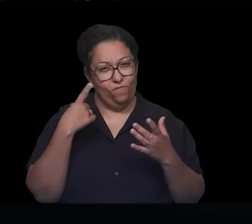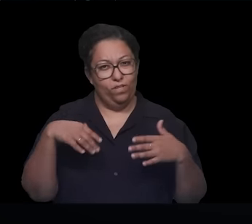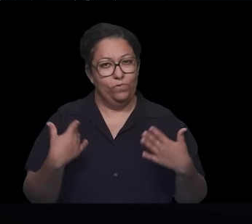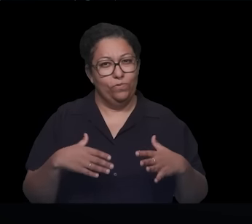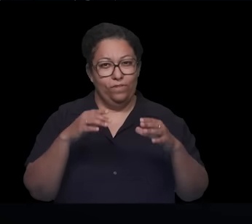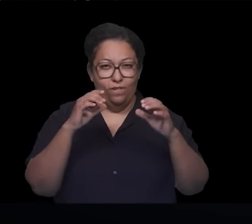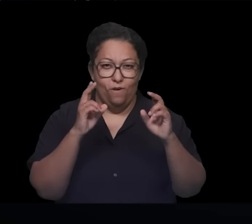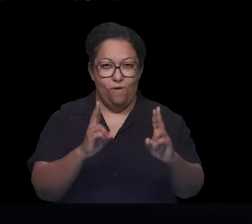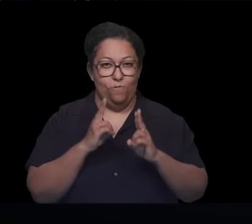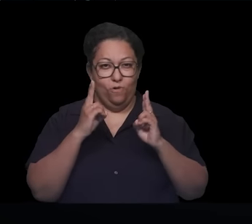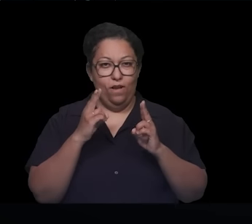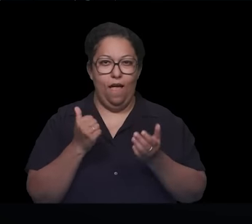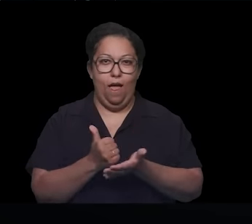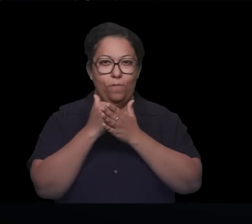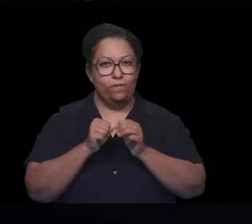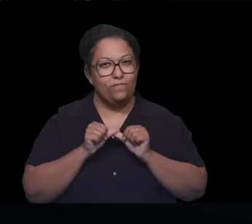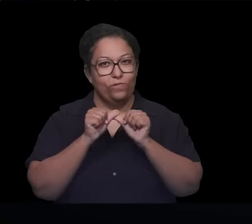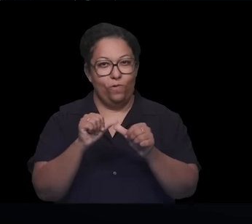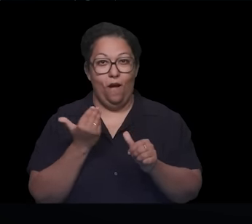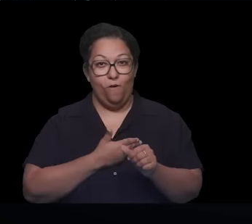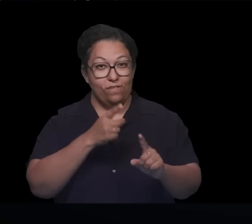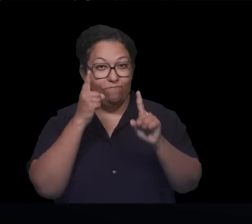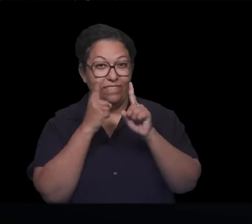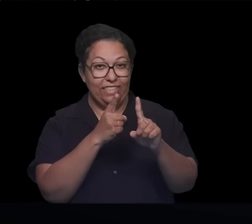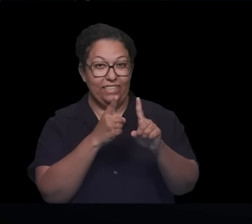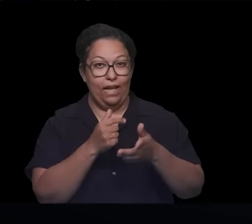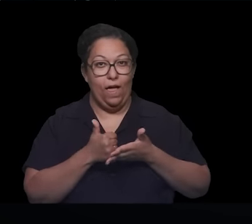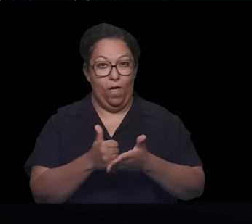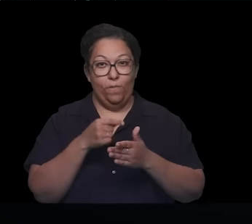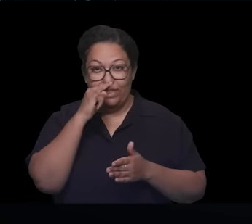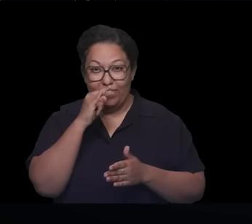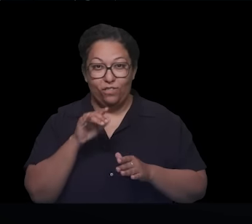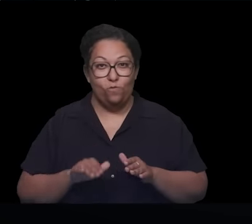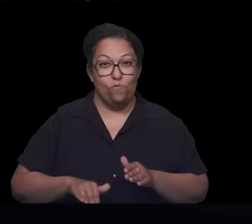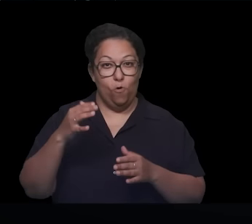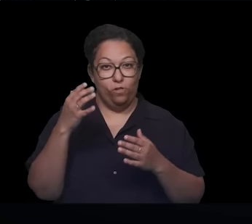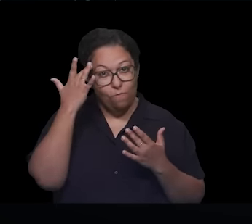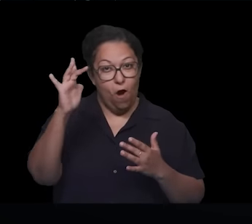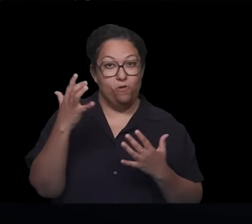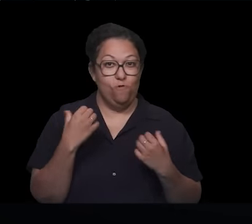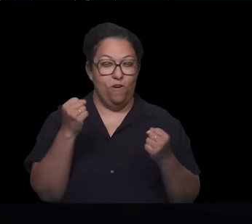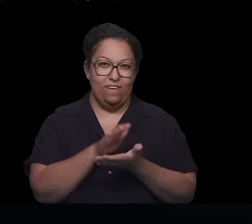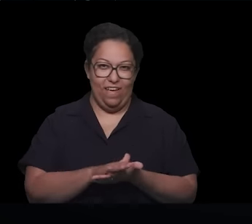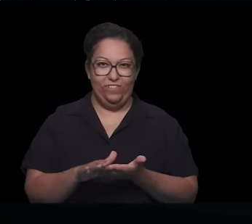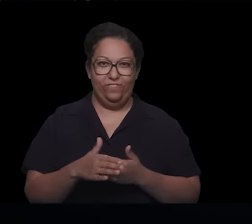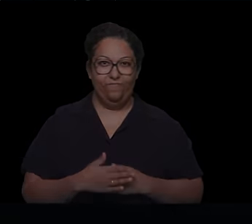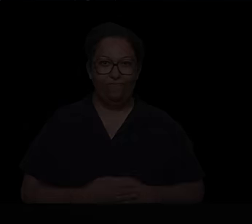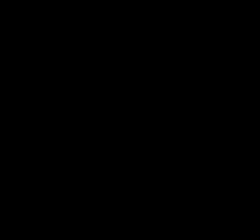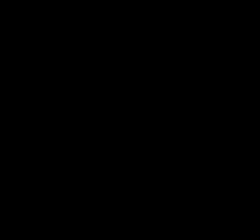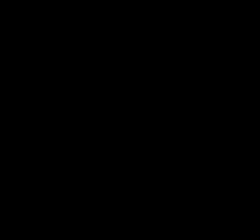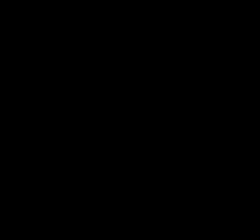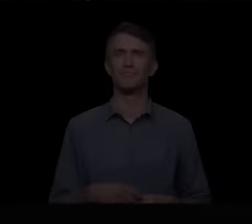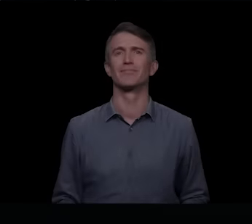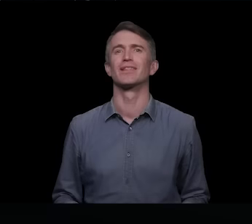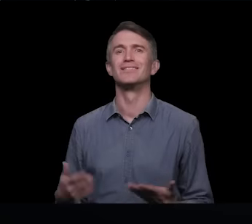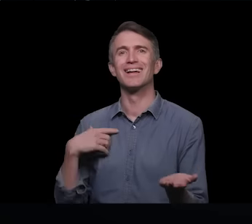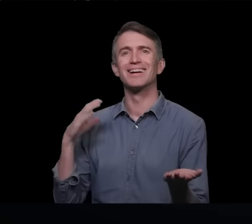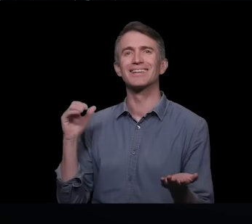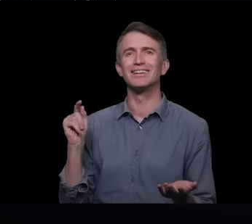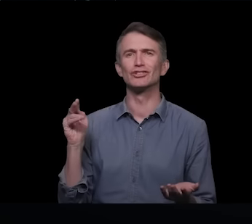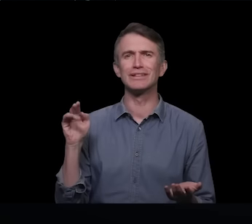much for this incredible honor and for helping us continue our mission to help kids grow smarter, stronger, and kinder. Catarina Rivera.